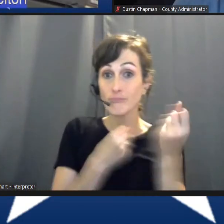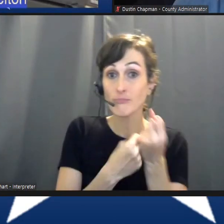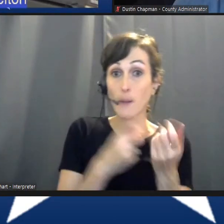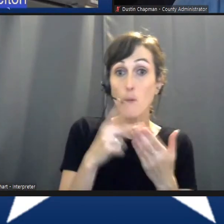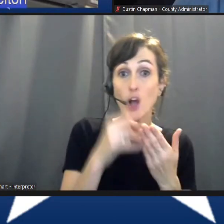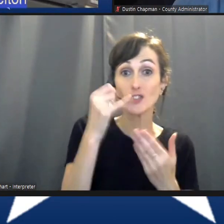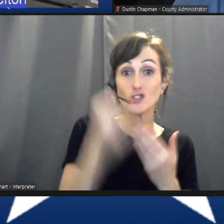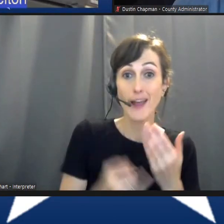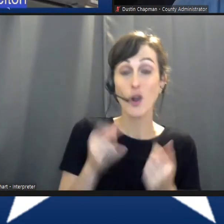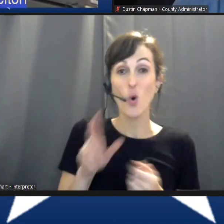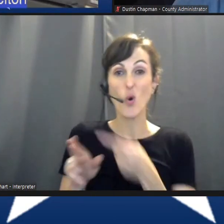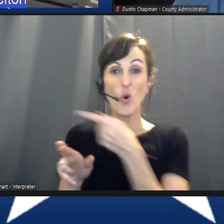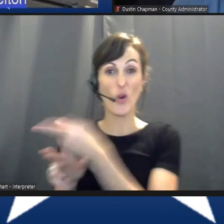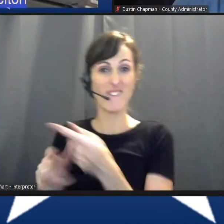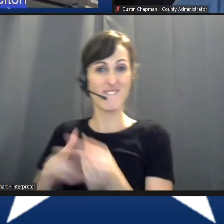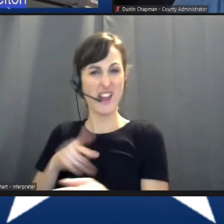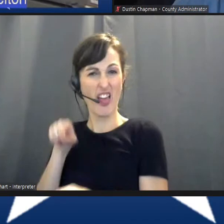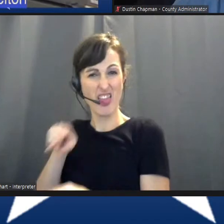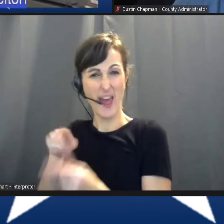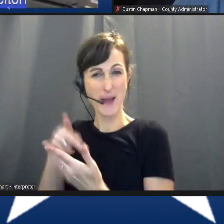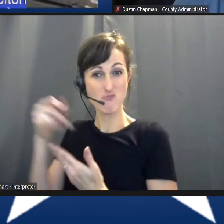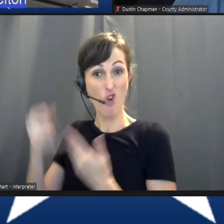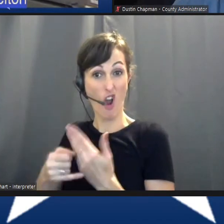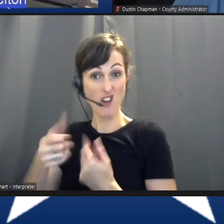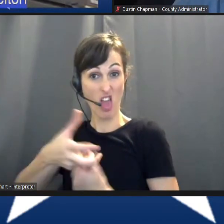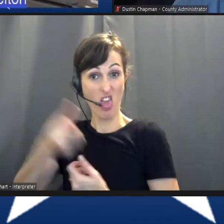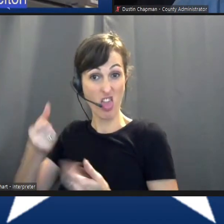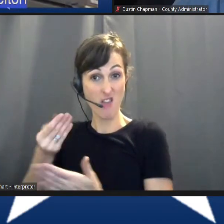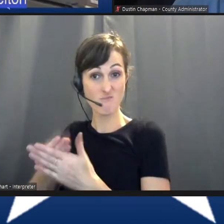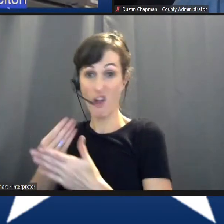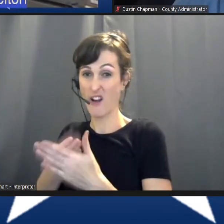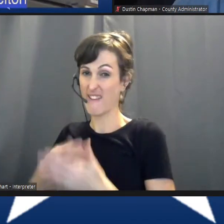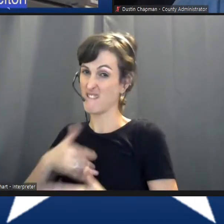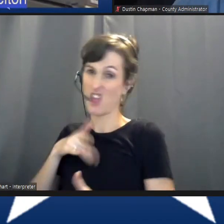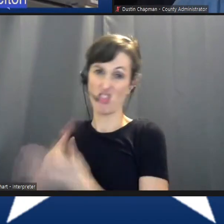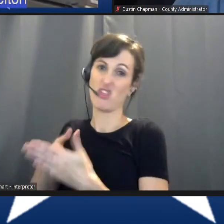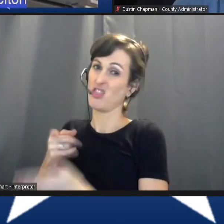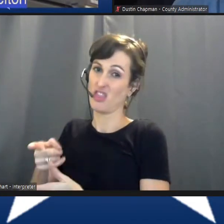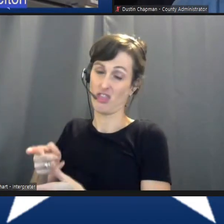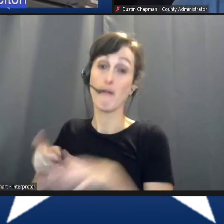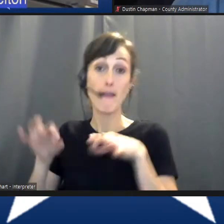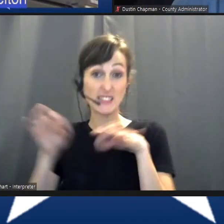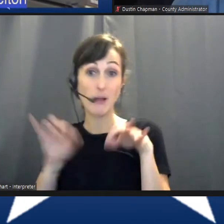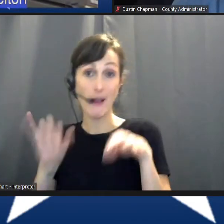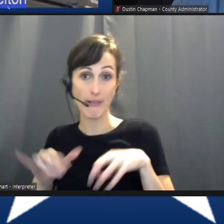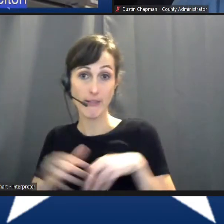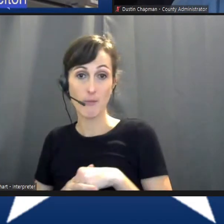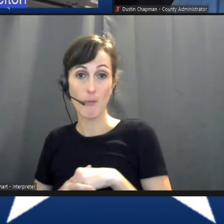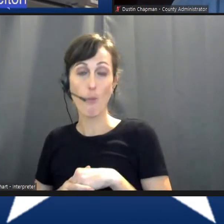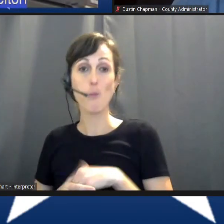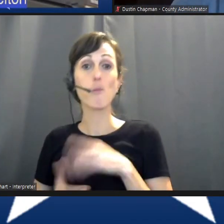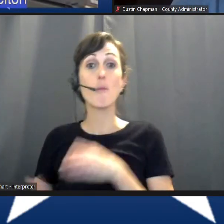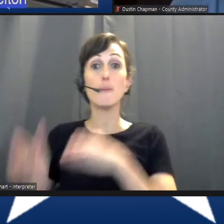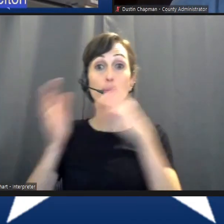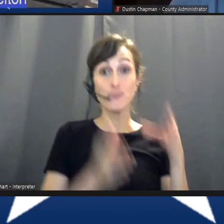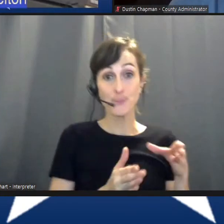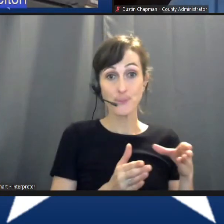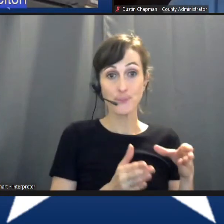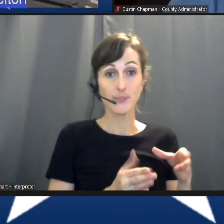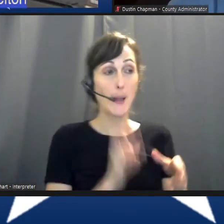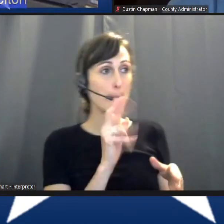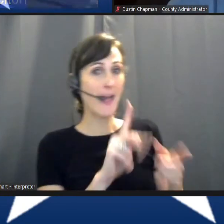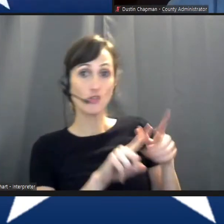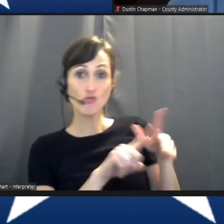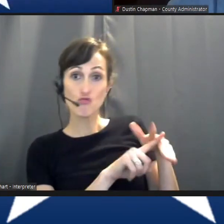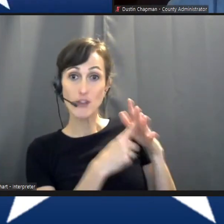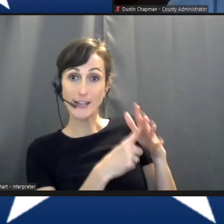may be pulling money out, away from the overall. You know, Well, getting back to the original question,